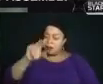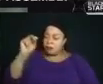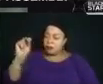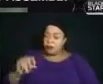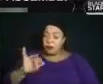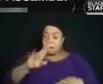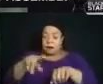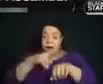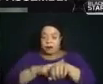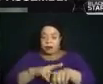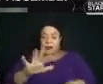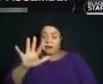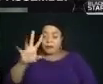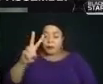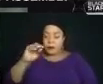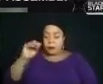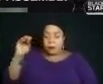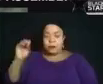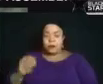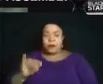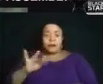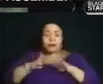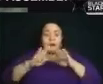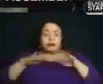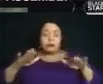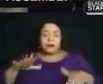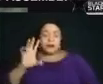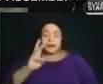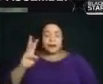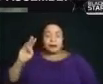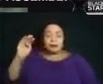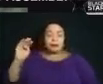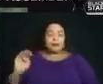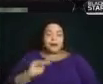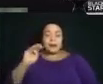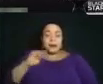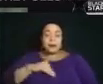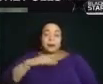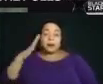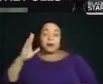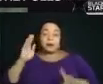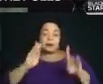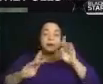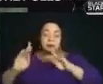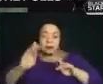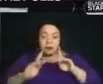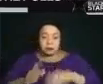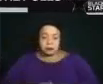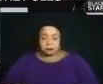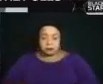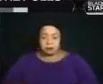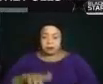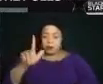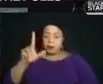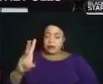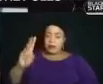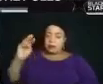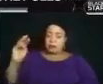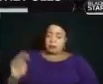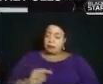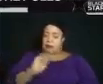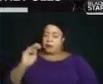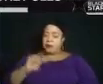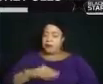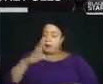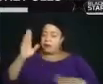66 million white people, 26 million black people, 60.9% of black people, 68%